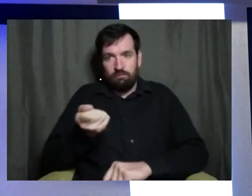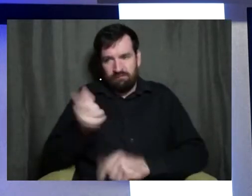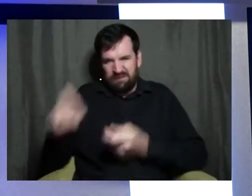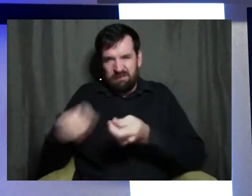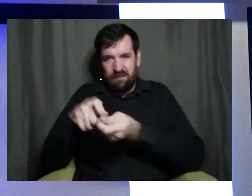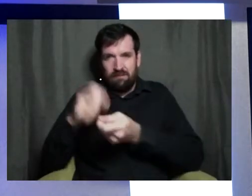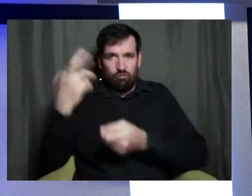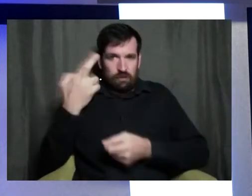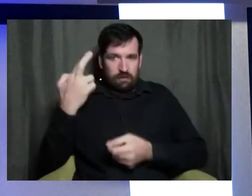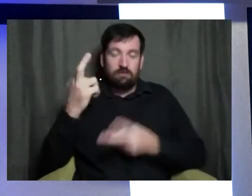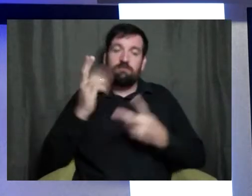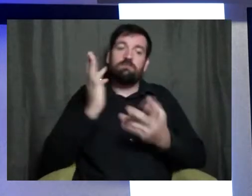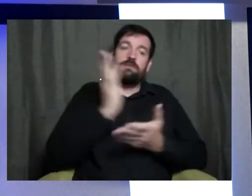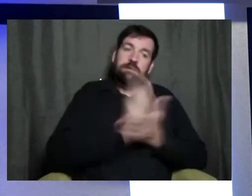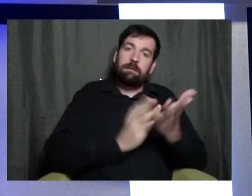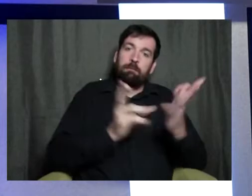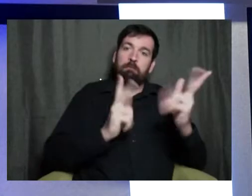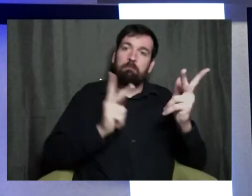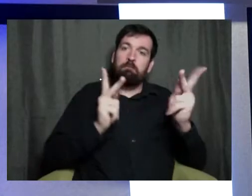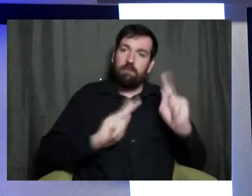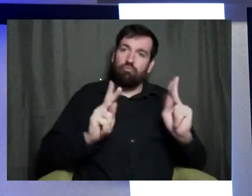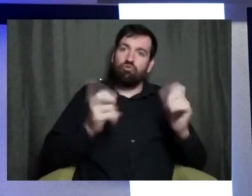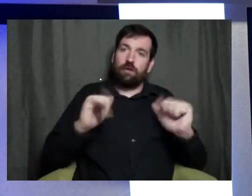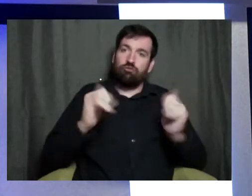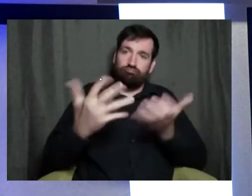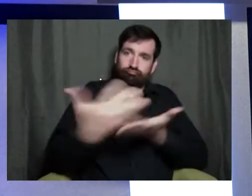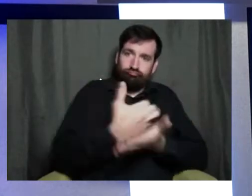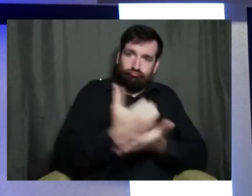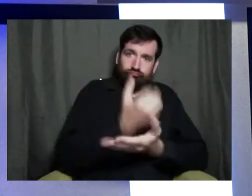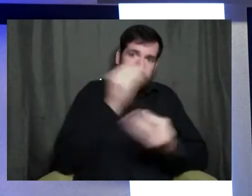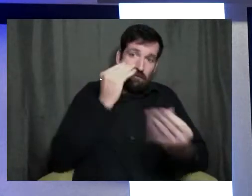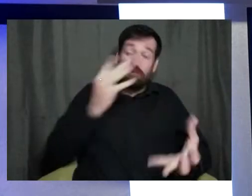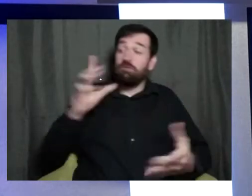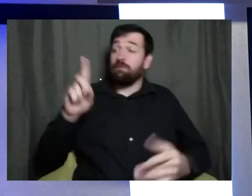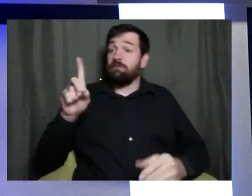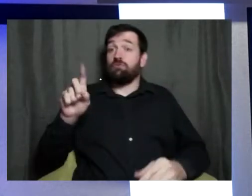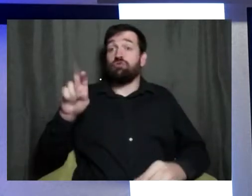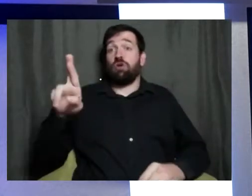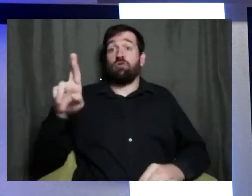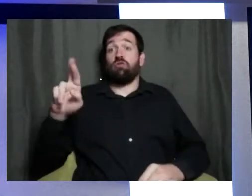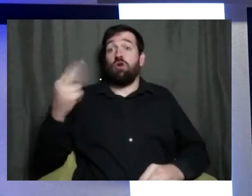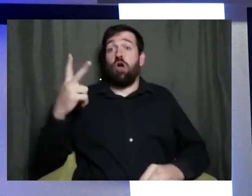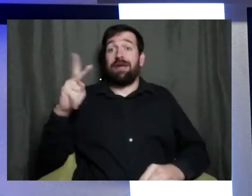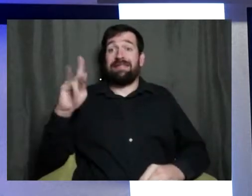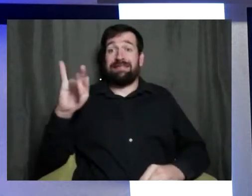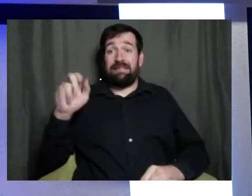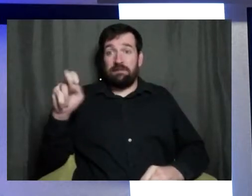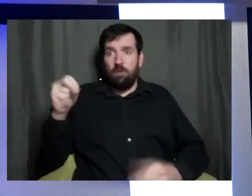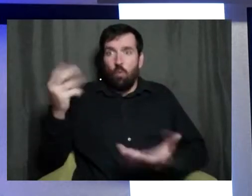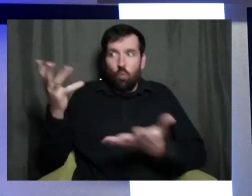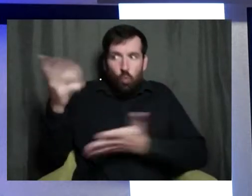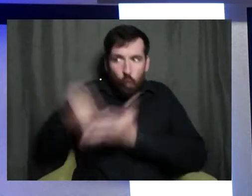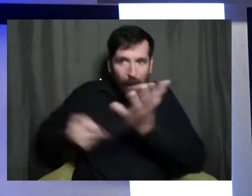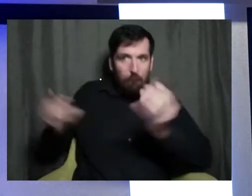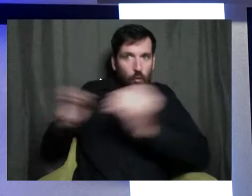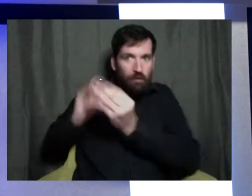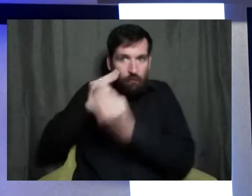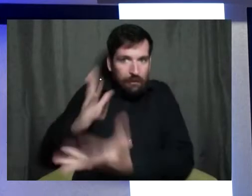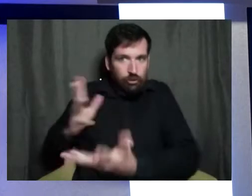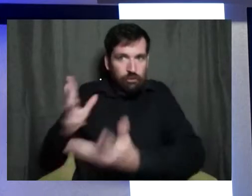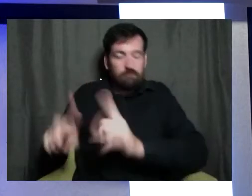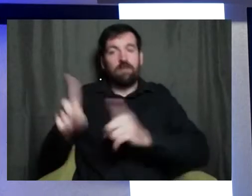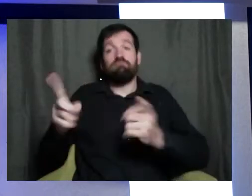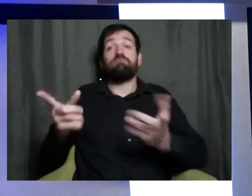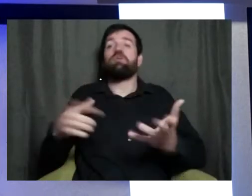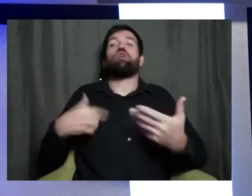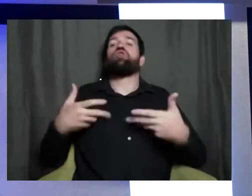are still trying to gather more information. Dr. Hawkinson has always said, like, I don't know what more information you need, but it's still out there. I mean, so we don't want to judge those people. We